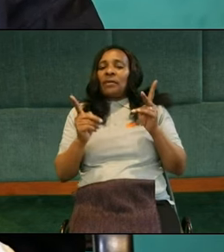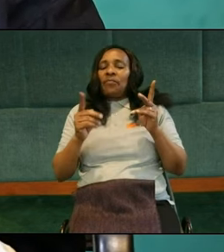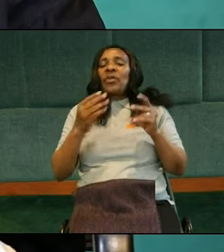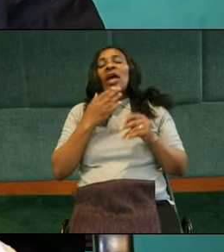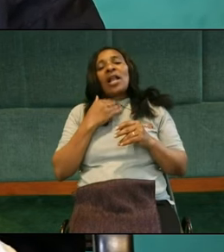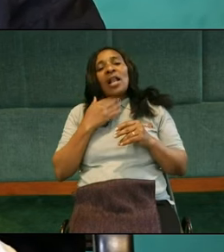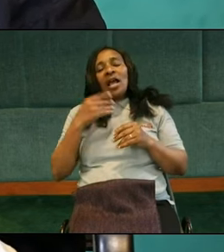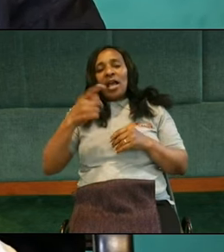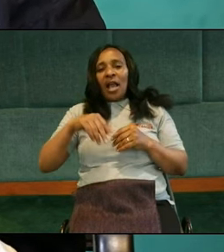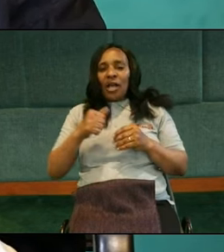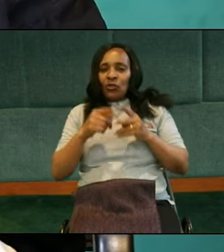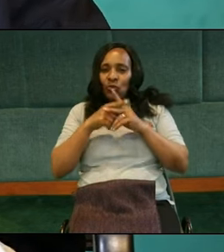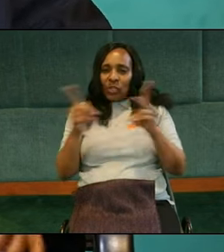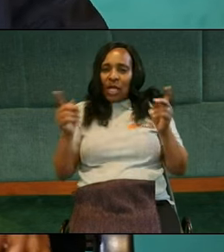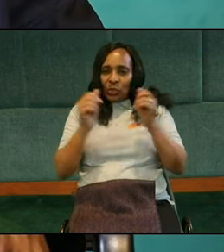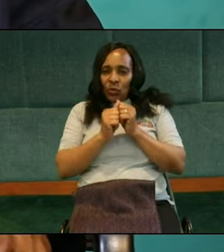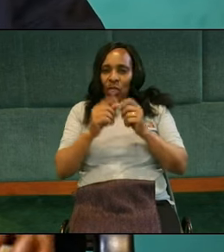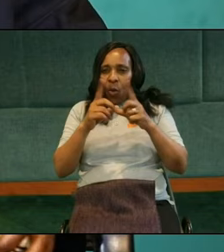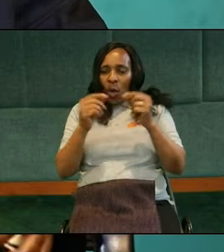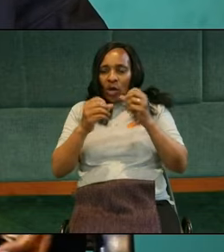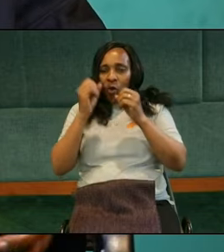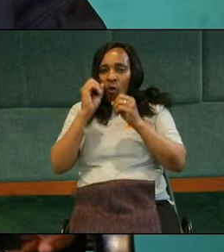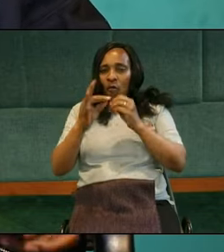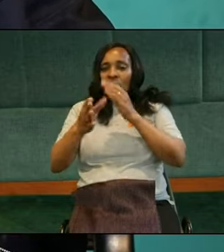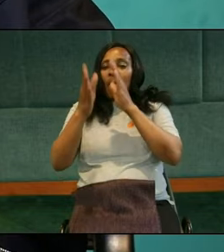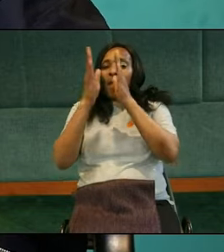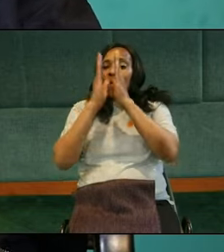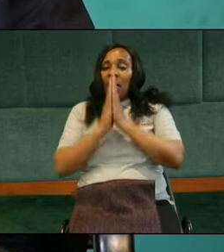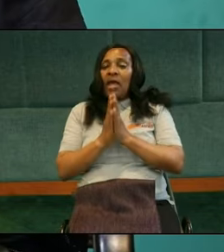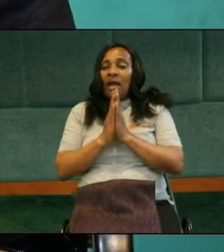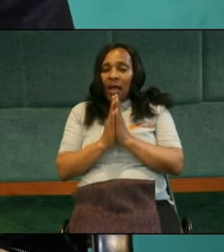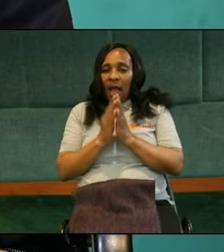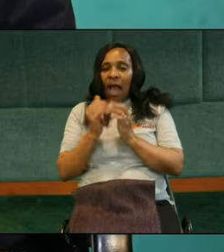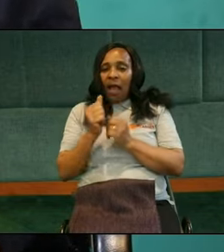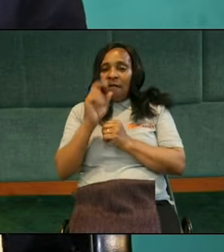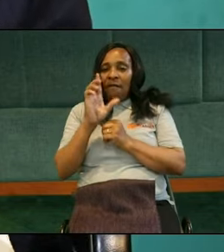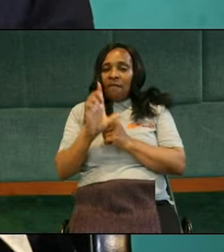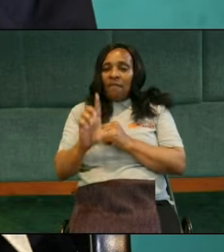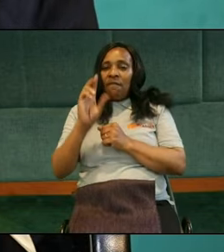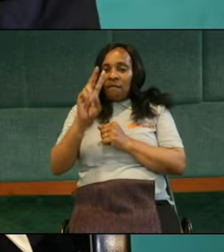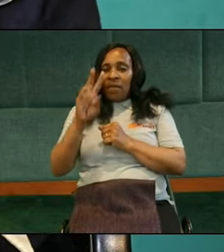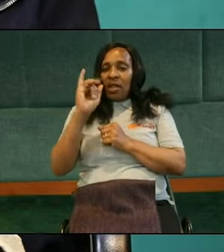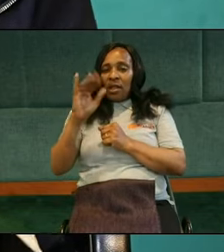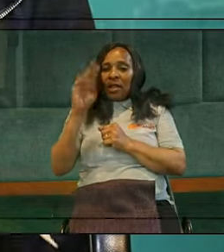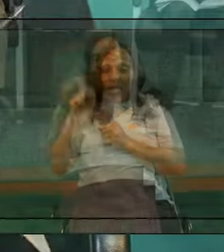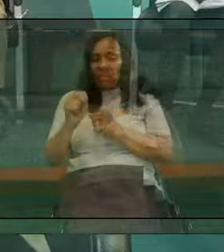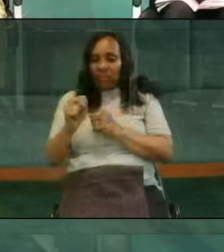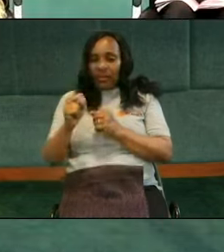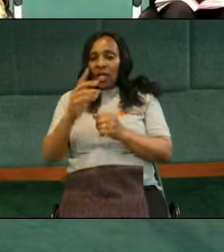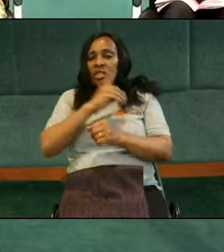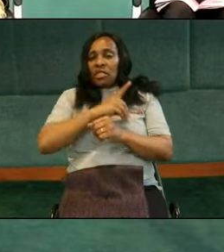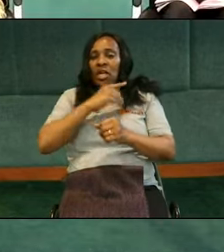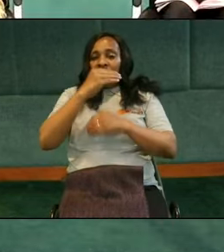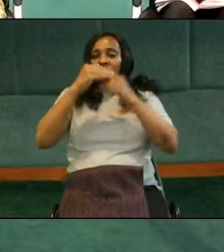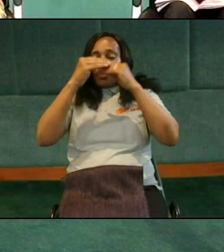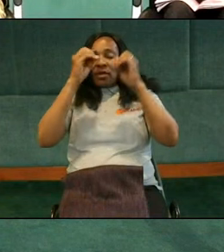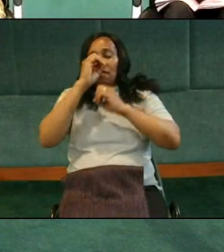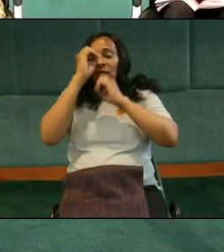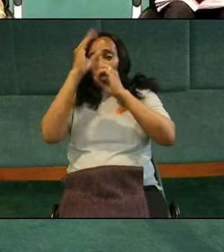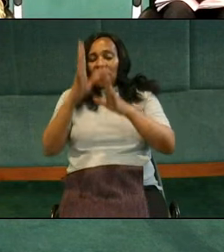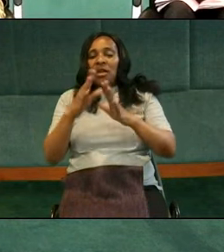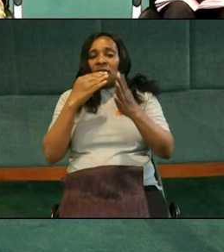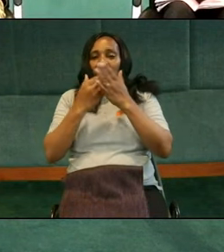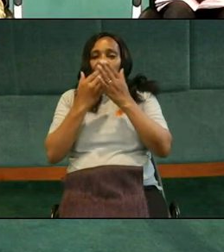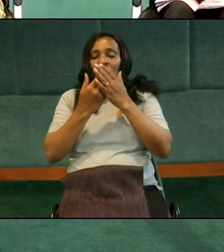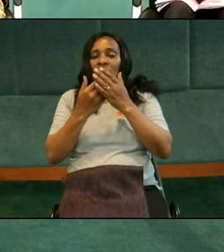like us to start with a word of prayer. So, Arvin, please pray for us. Shall we pray? Dear Heavenly Father, we